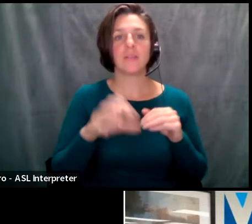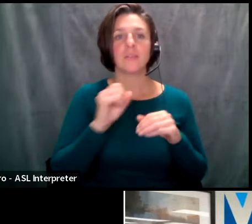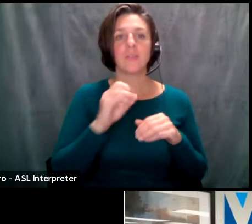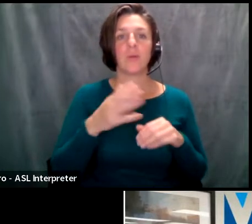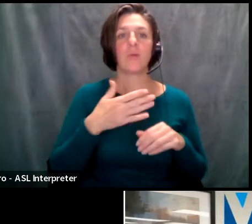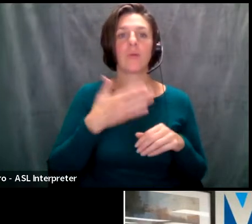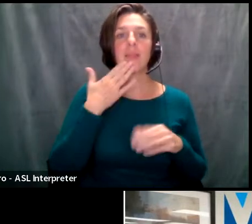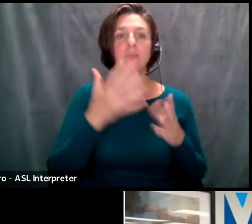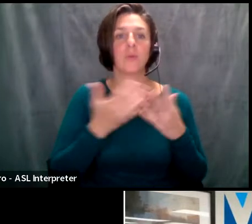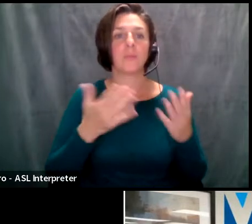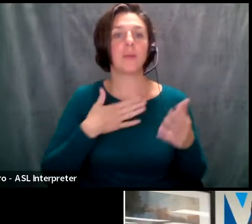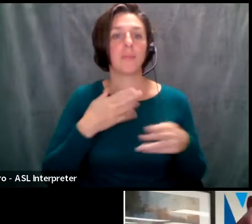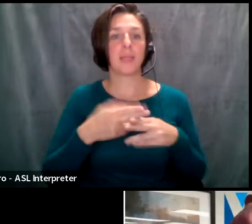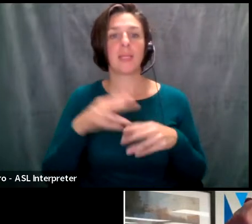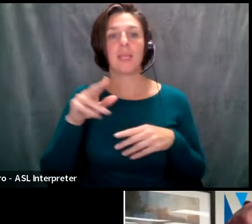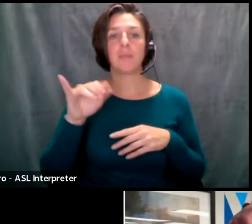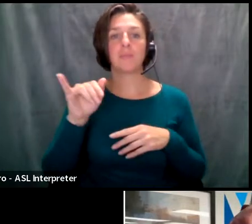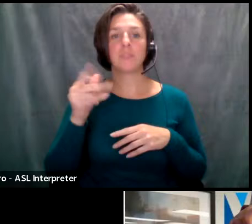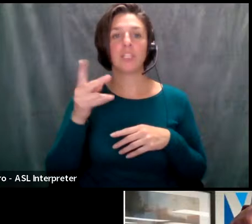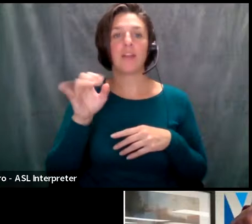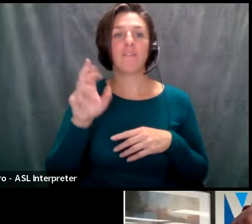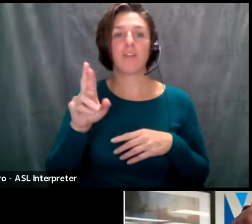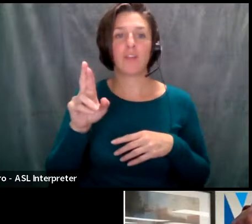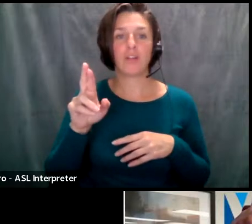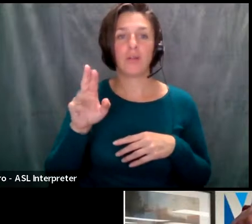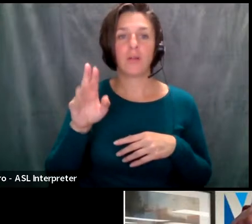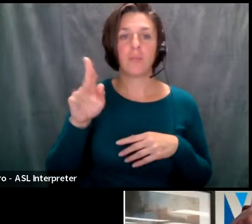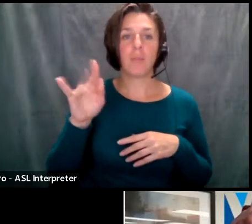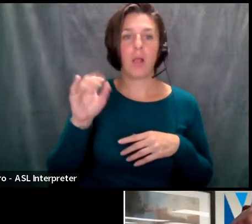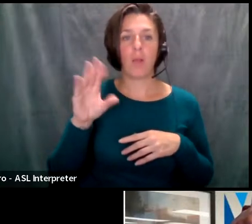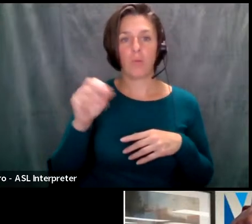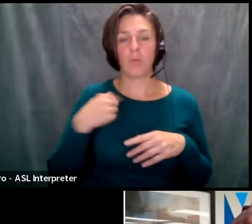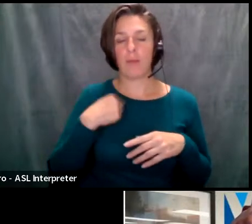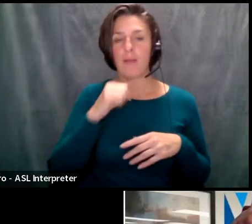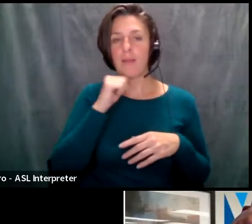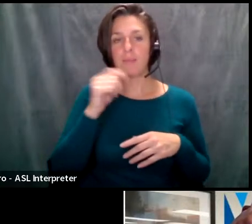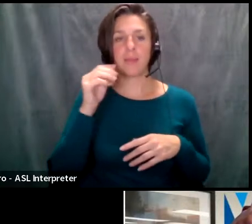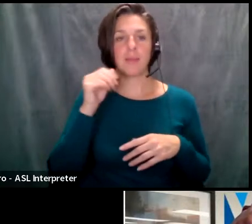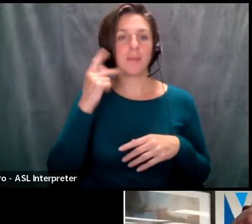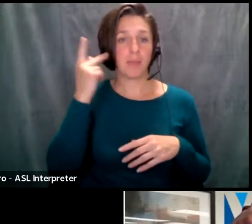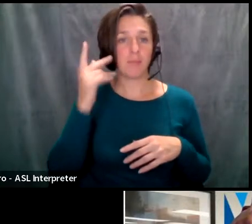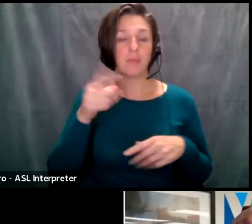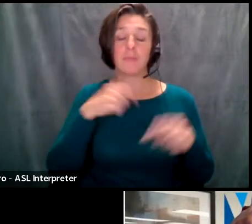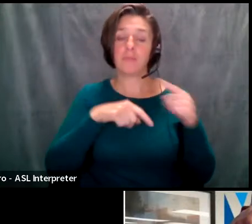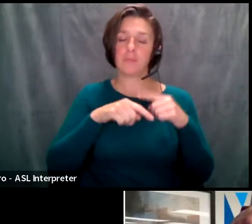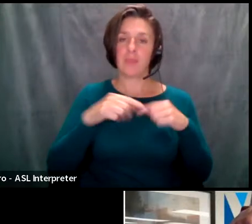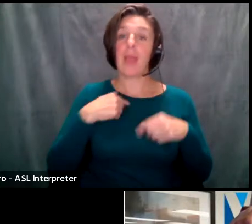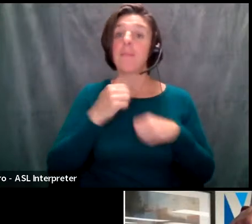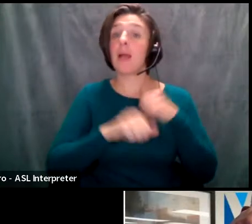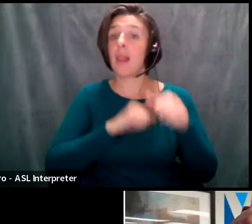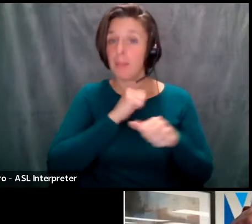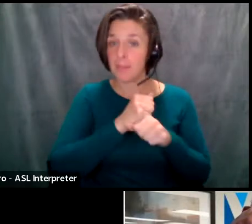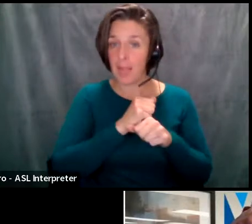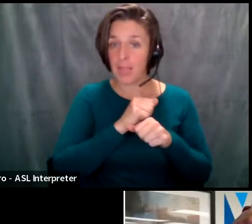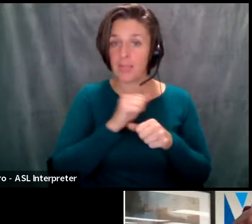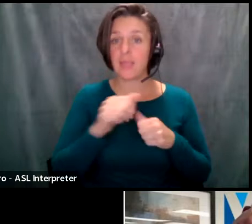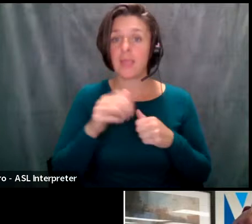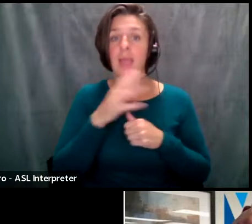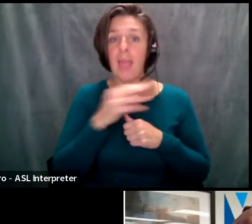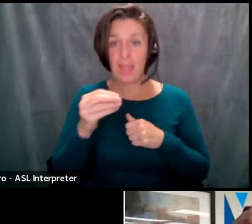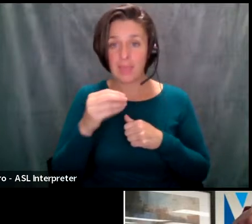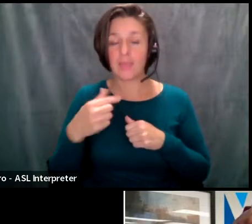much. My name is Jennifer Blanco. I am a parent. First, let me go back. I'm alumni, and I'm a